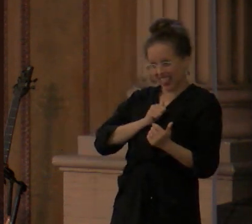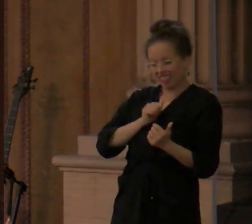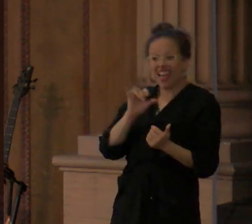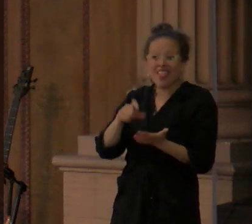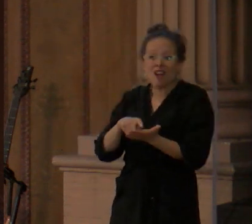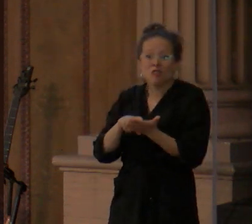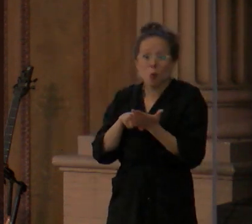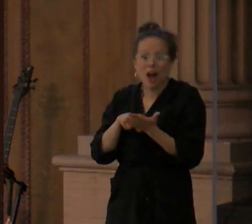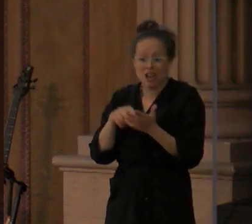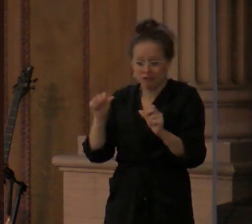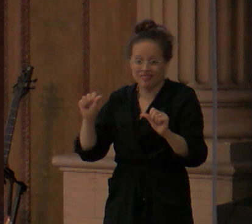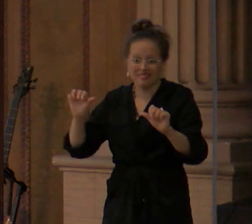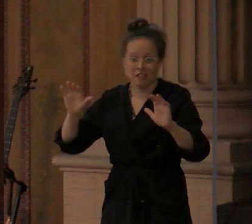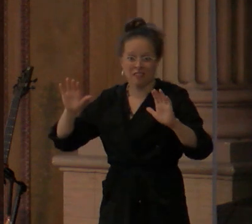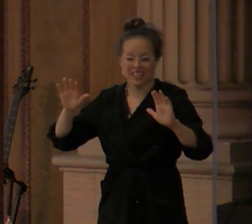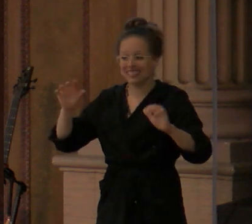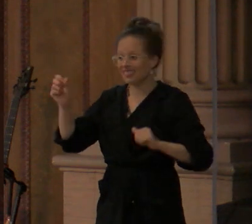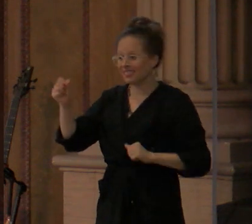thing.